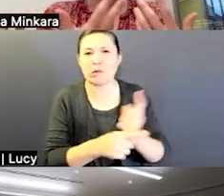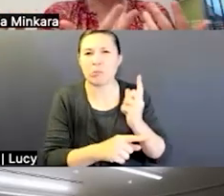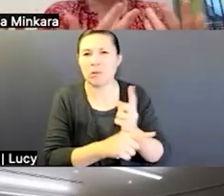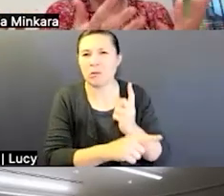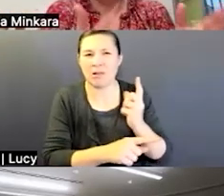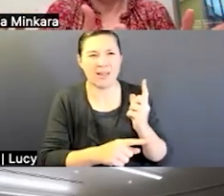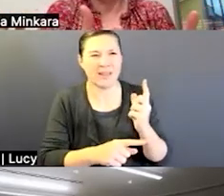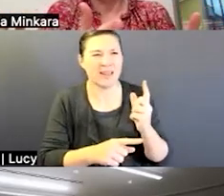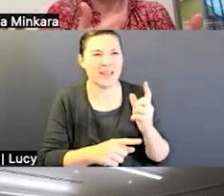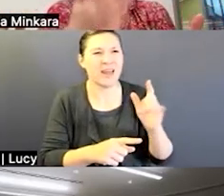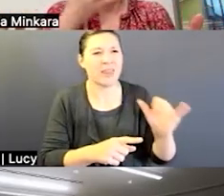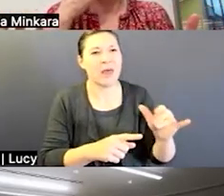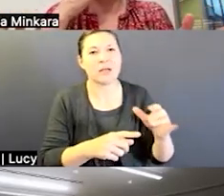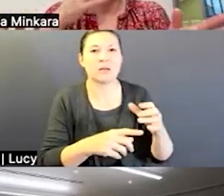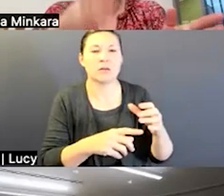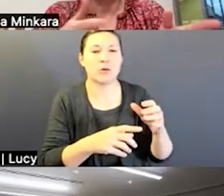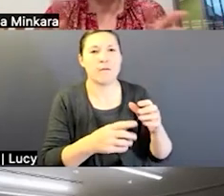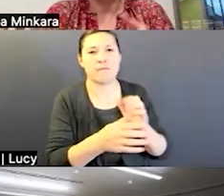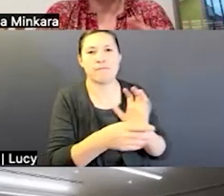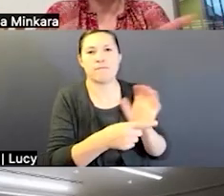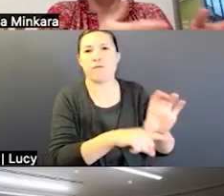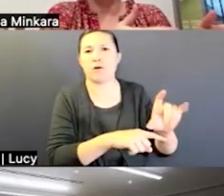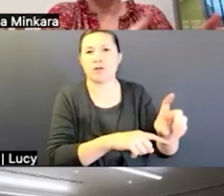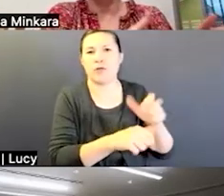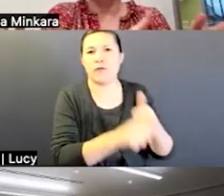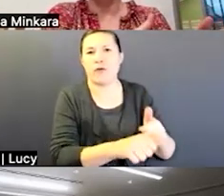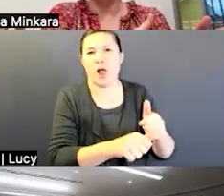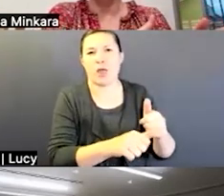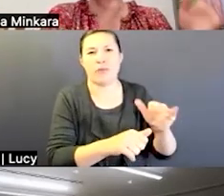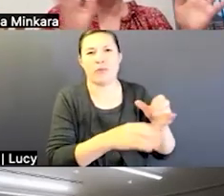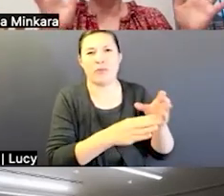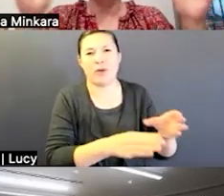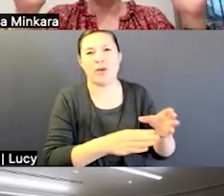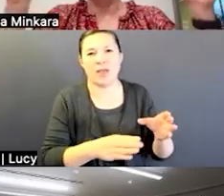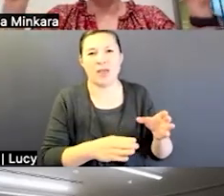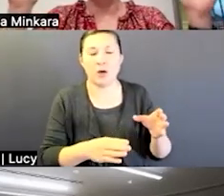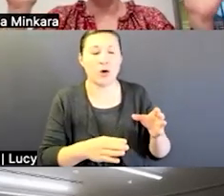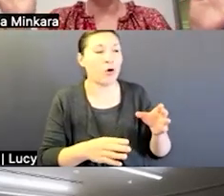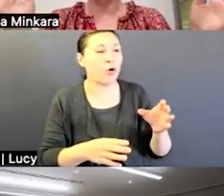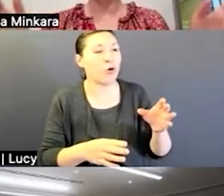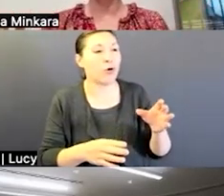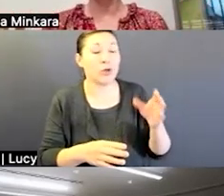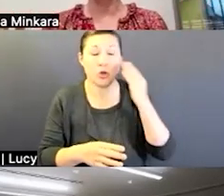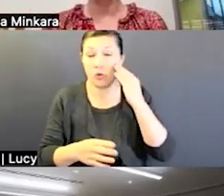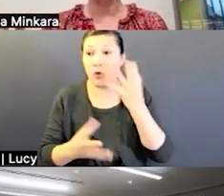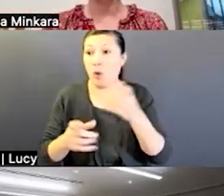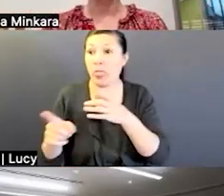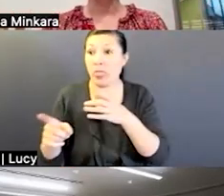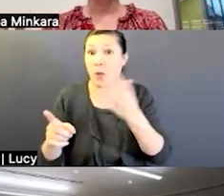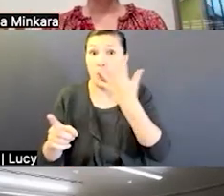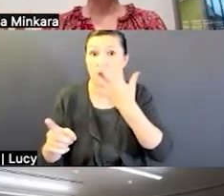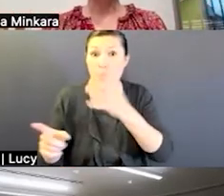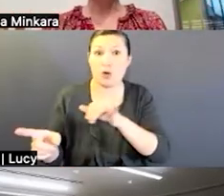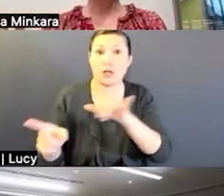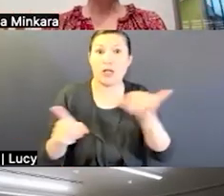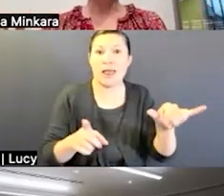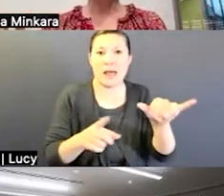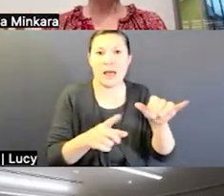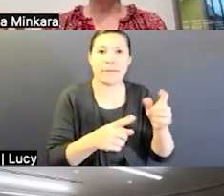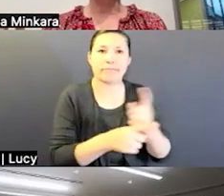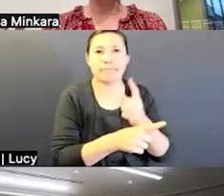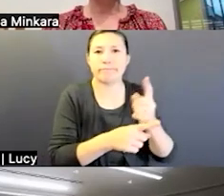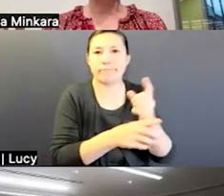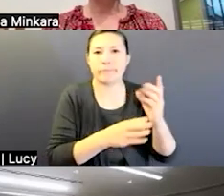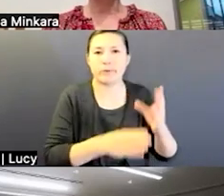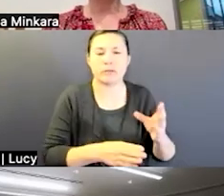your neurotype of being a neurotypical person and however much they look like you, then they're good versus you're not good. Now what they